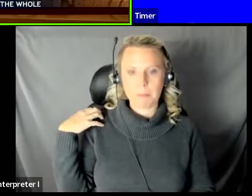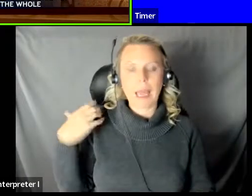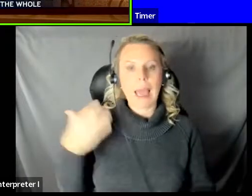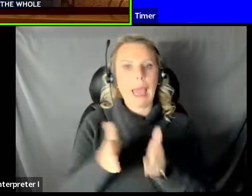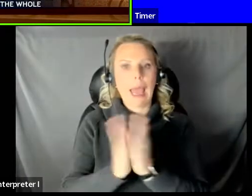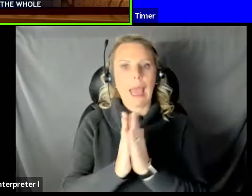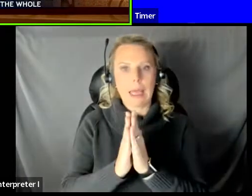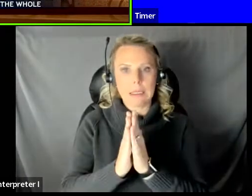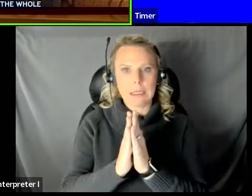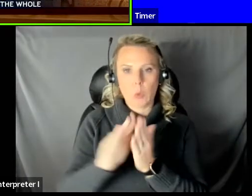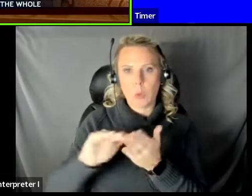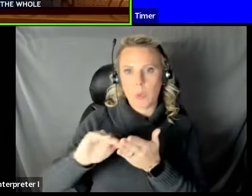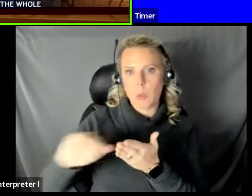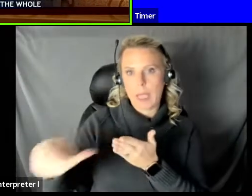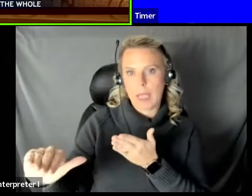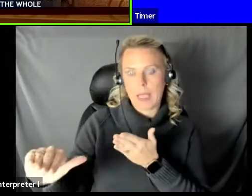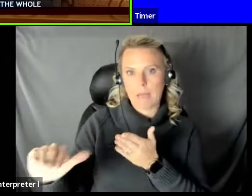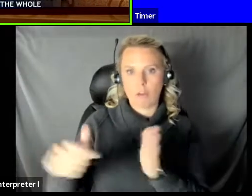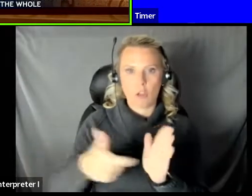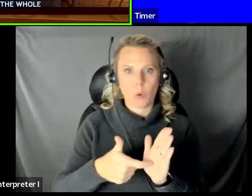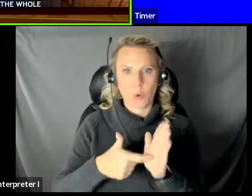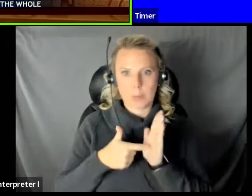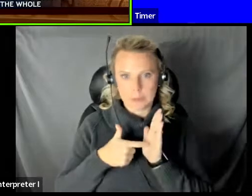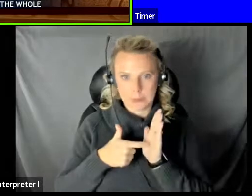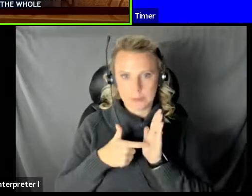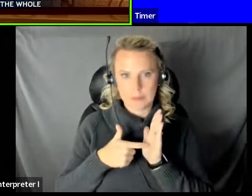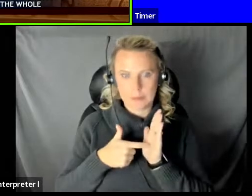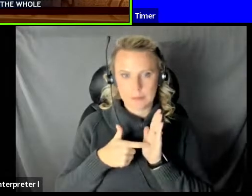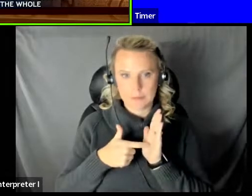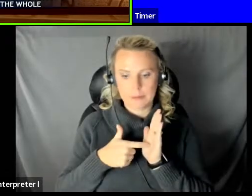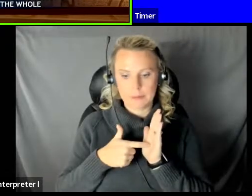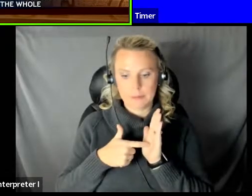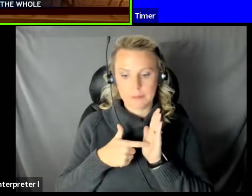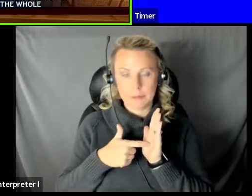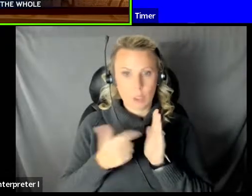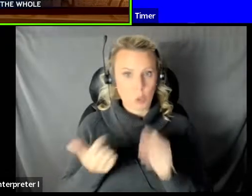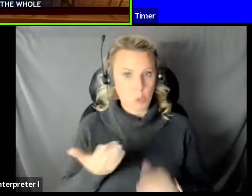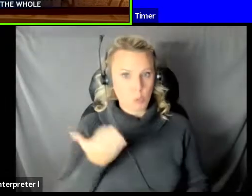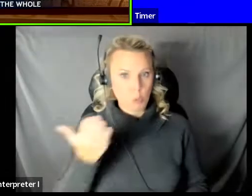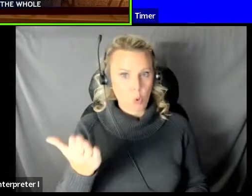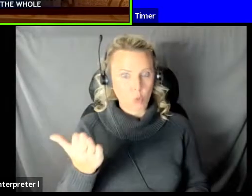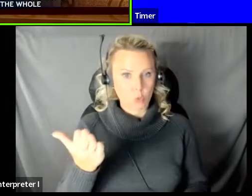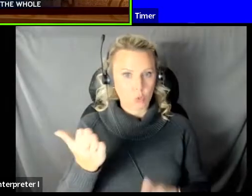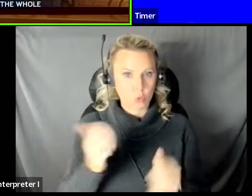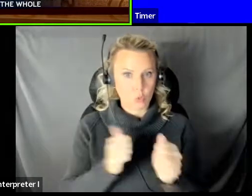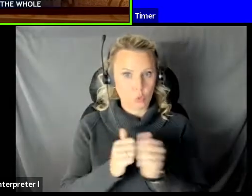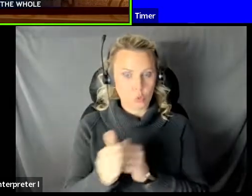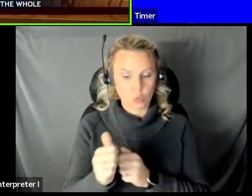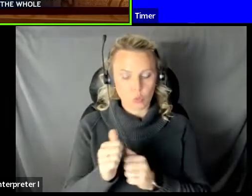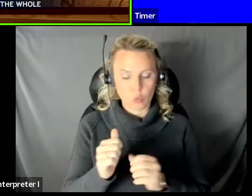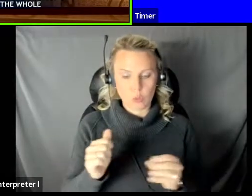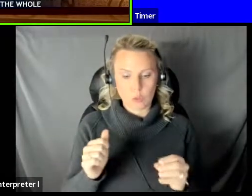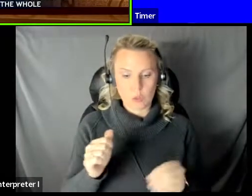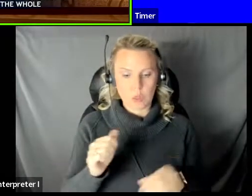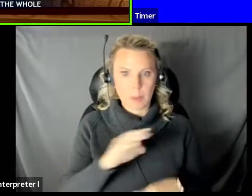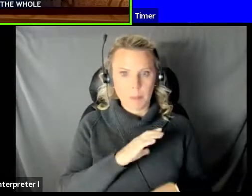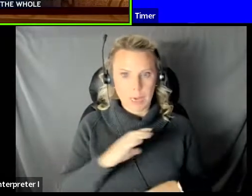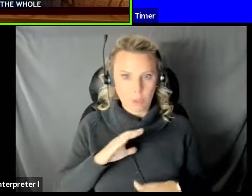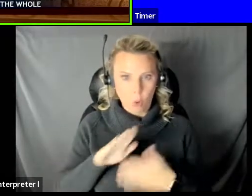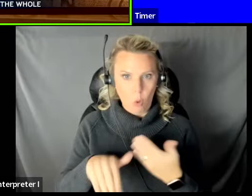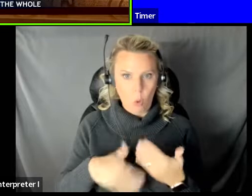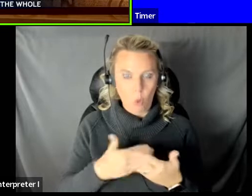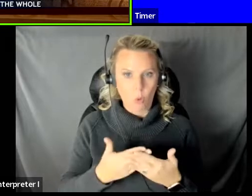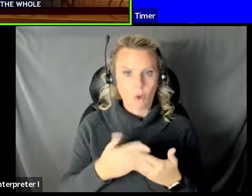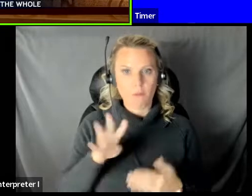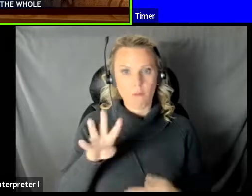that we waive the requirement at this time. There's a motion to waive Committee of the Whole Rule 403B for the three